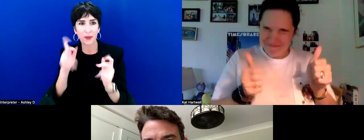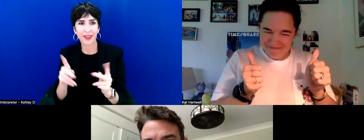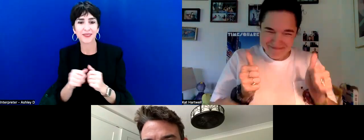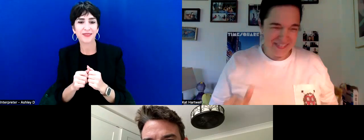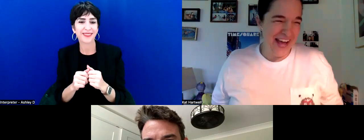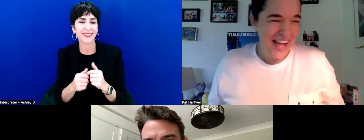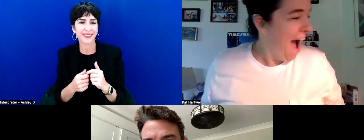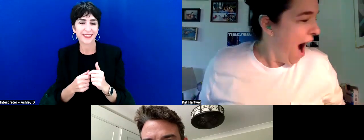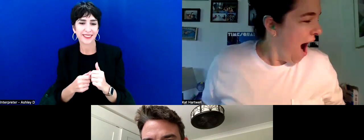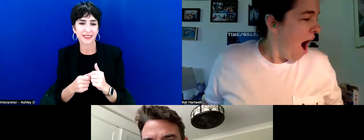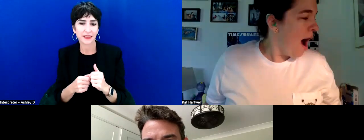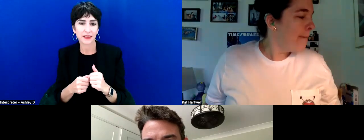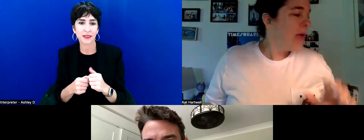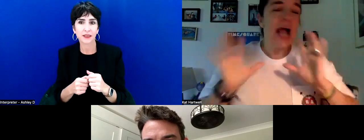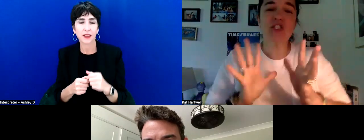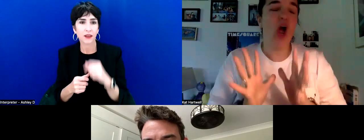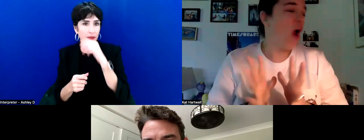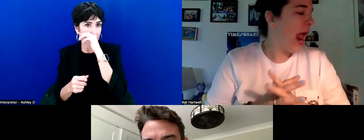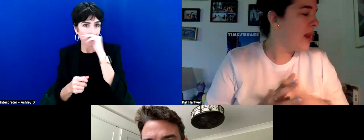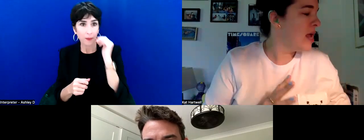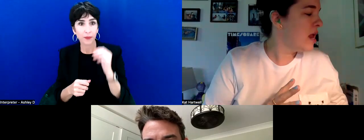Okay. Yeah, yeah.